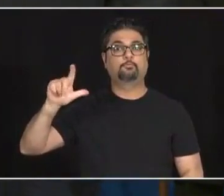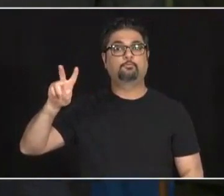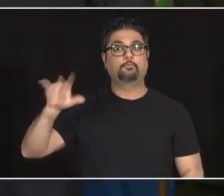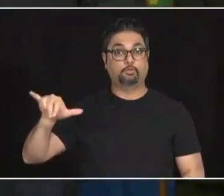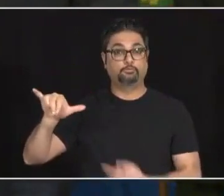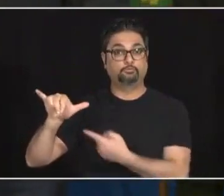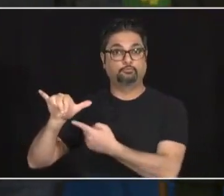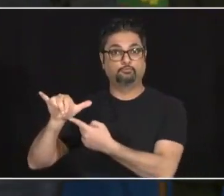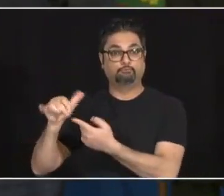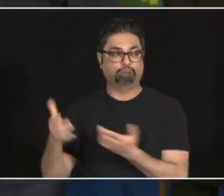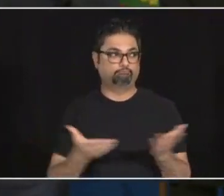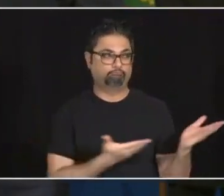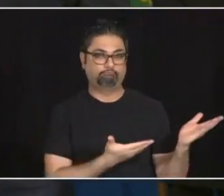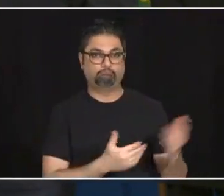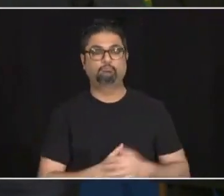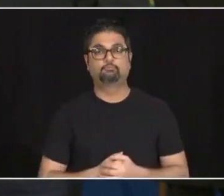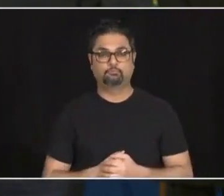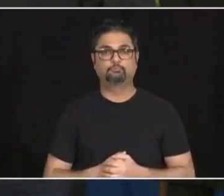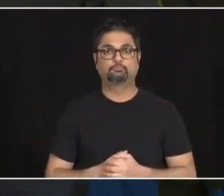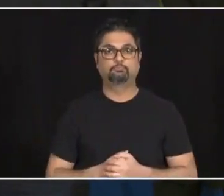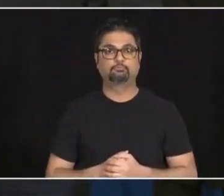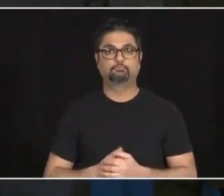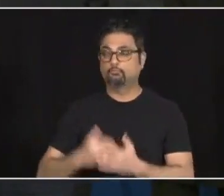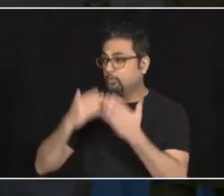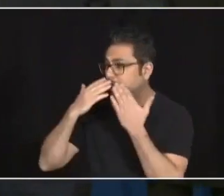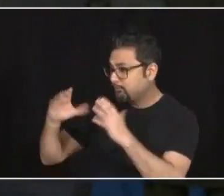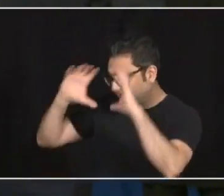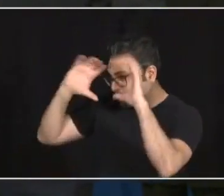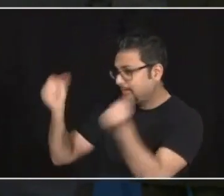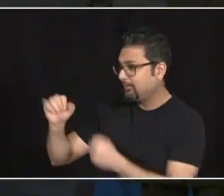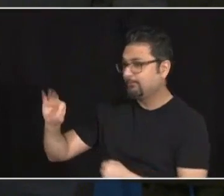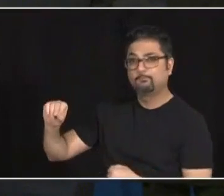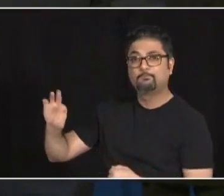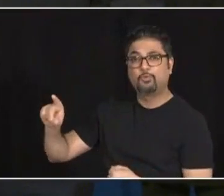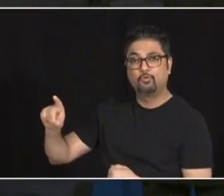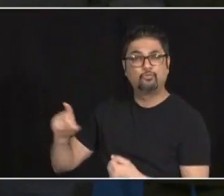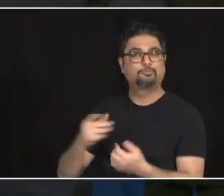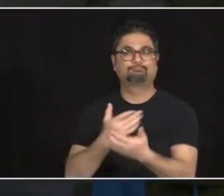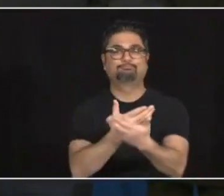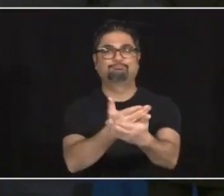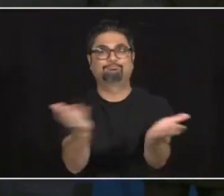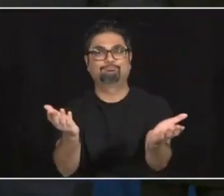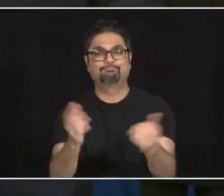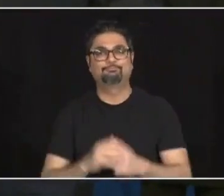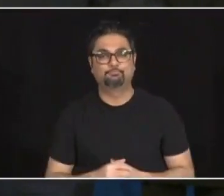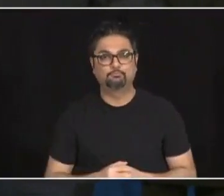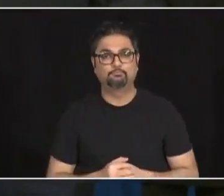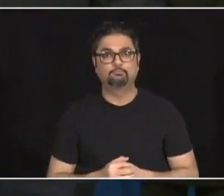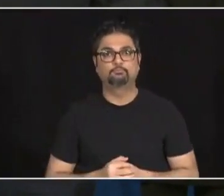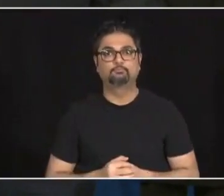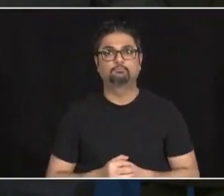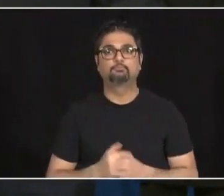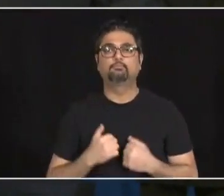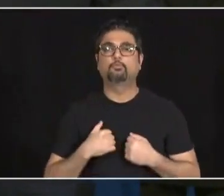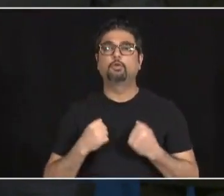Well, thank you, Premier, and thank you all for joining us today. And I want to thank my many colleagues, some of